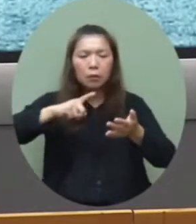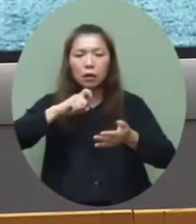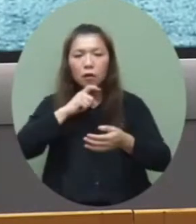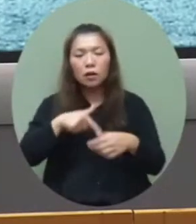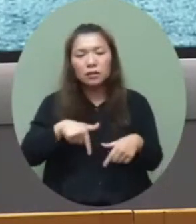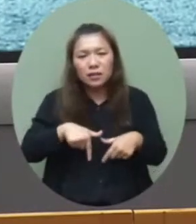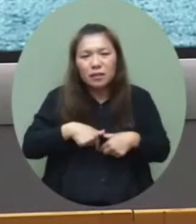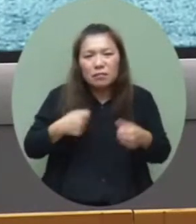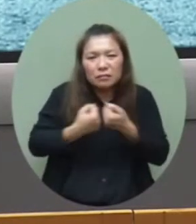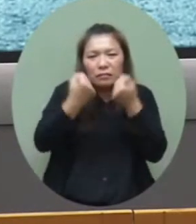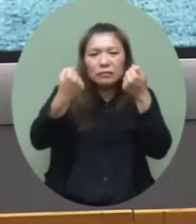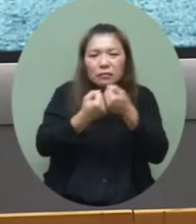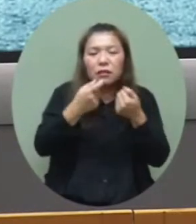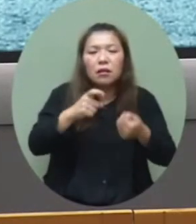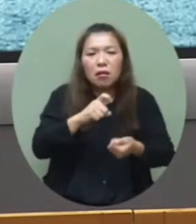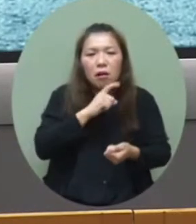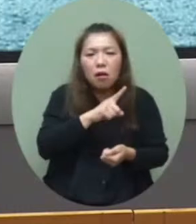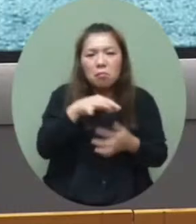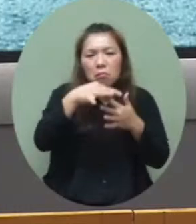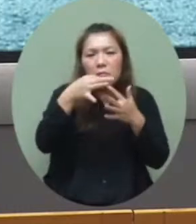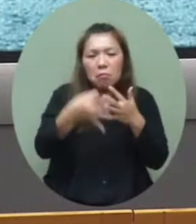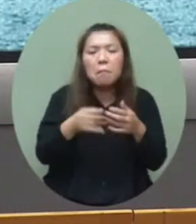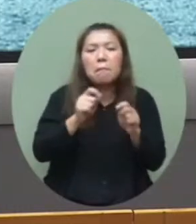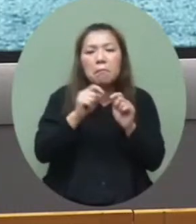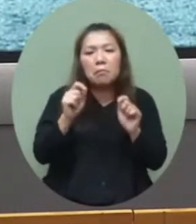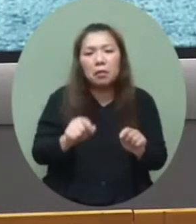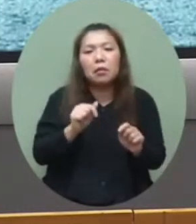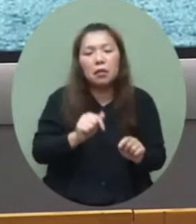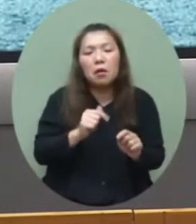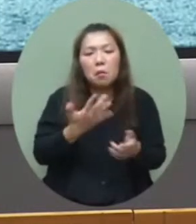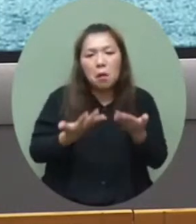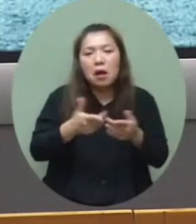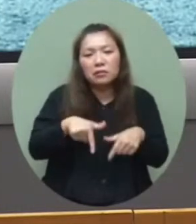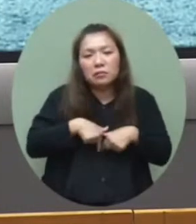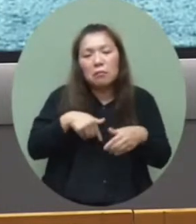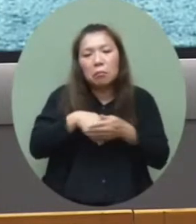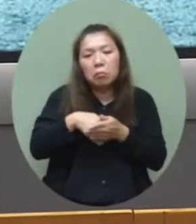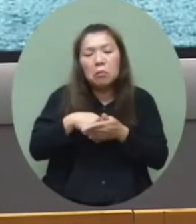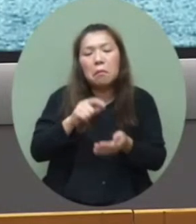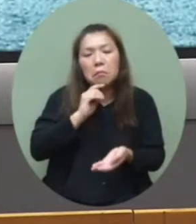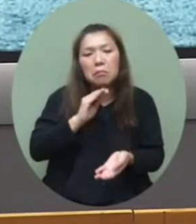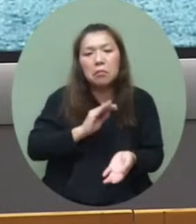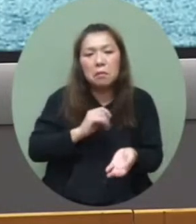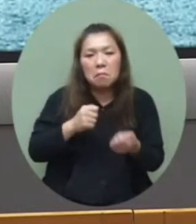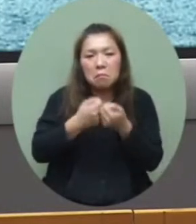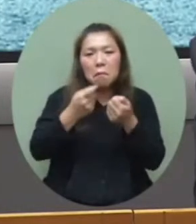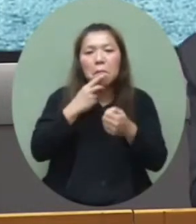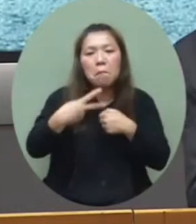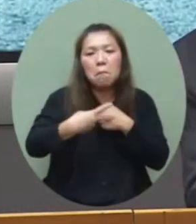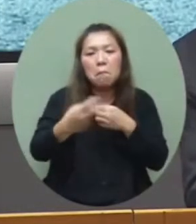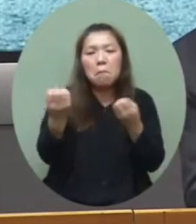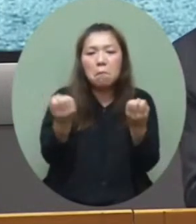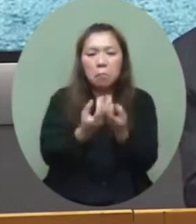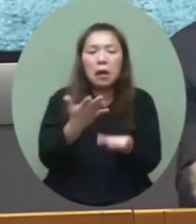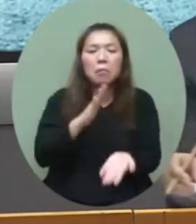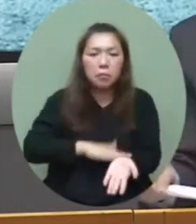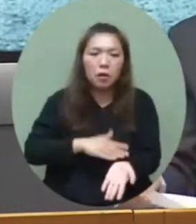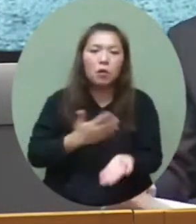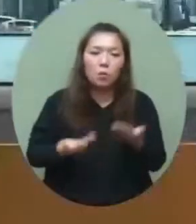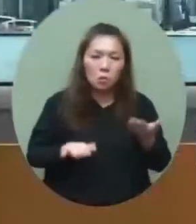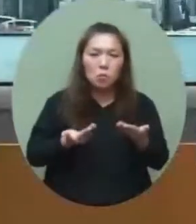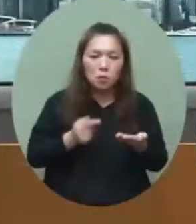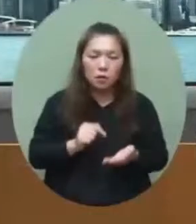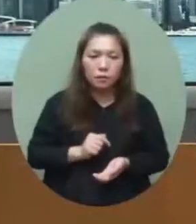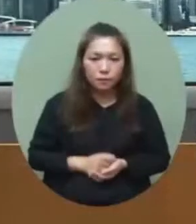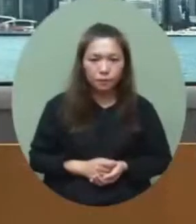at her EGC, and she has the types of heart problems. So we think her death may be